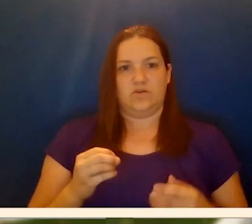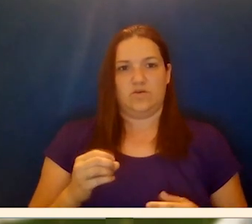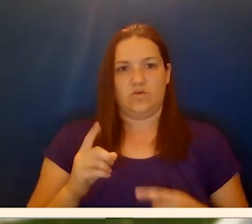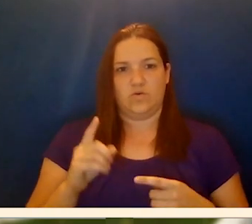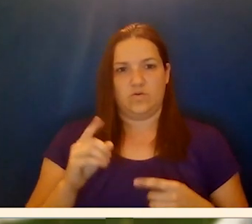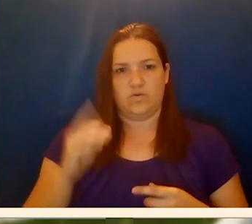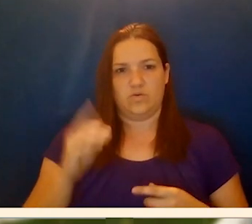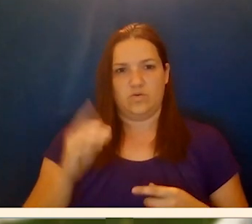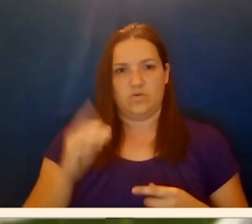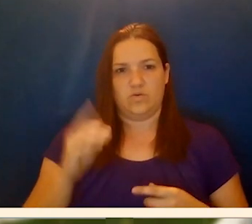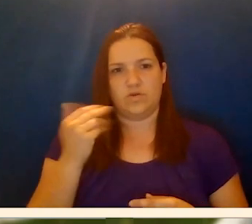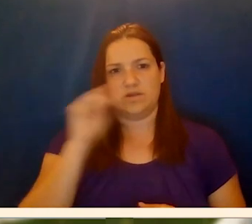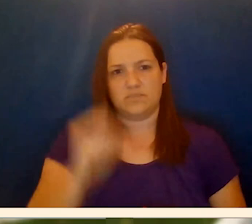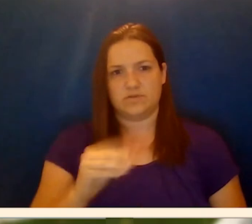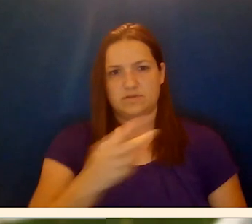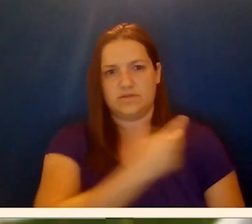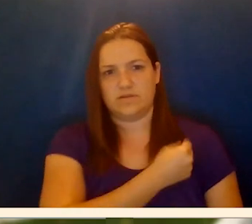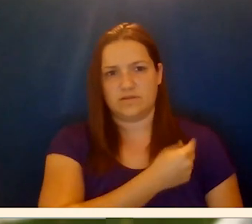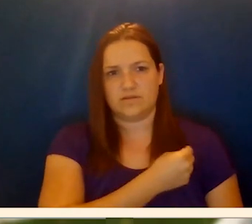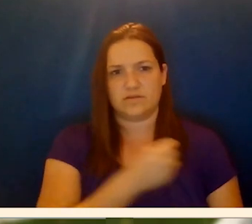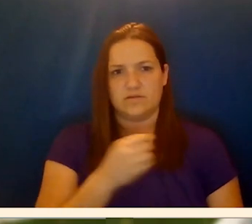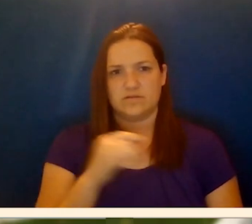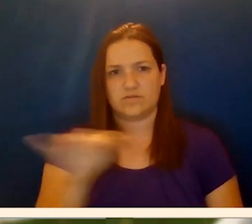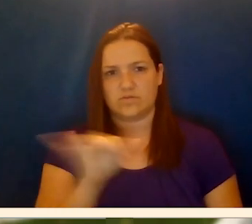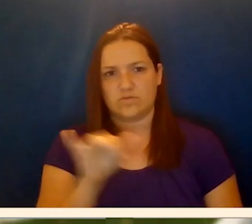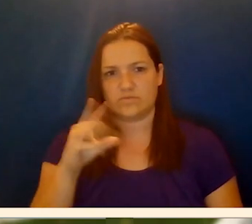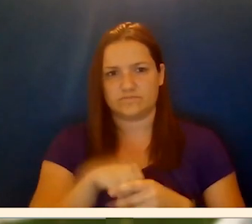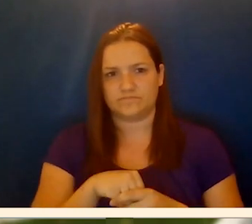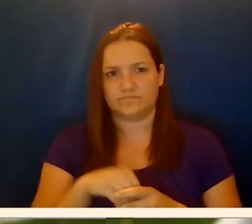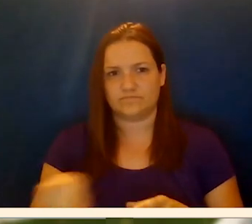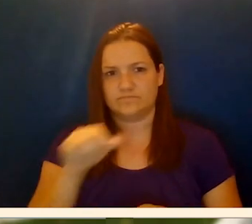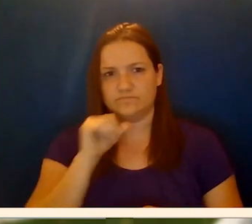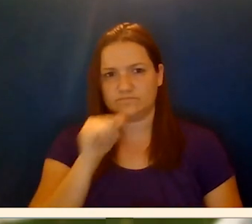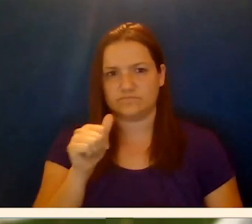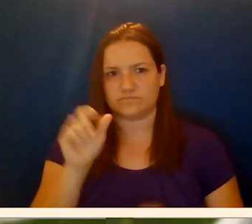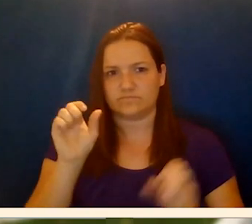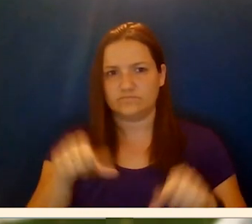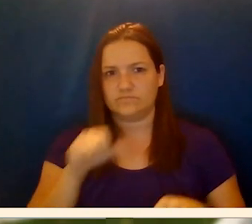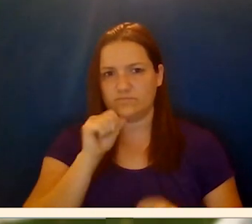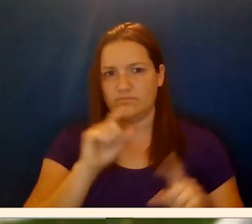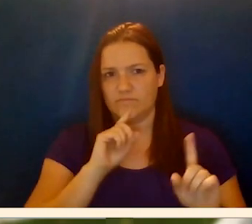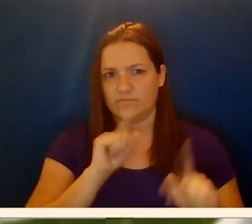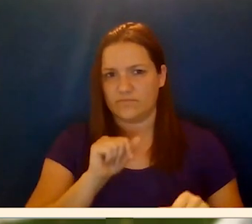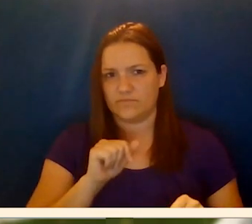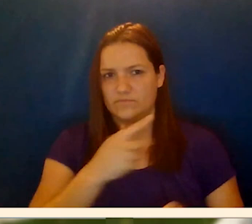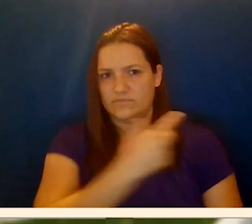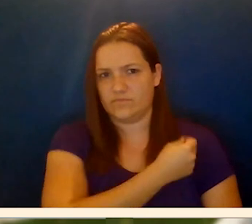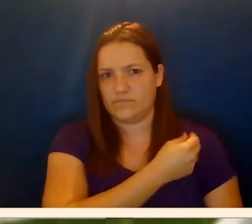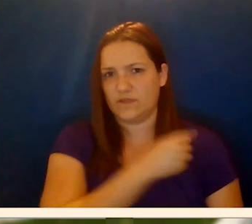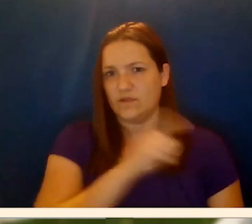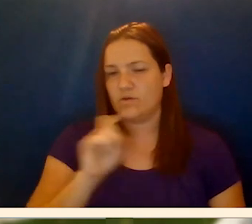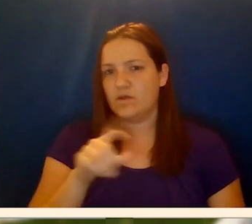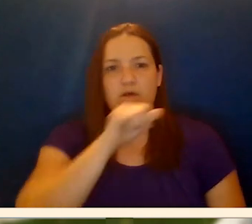numbers also include those who did not or could not answer the vaccination question? Yes. Yes. We